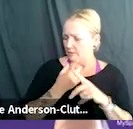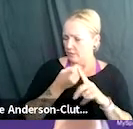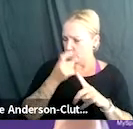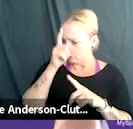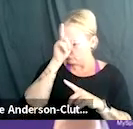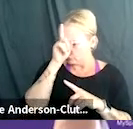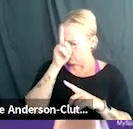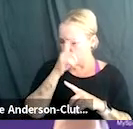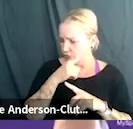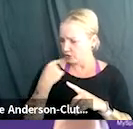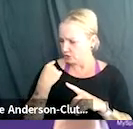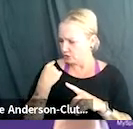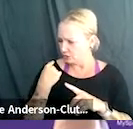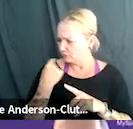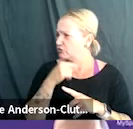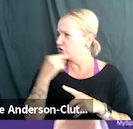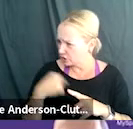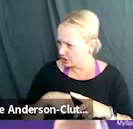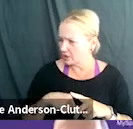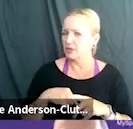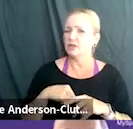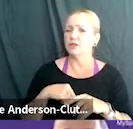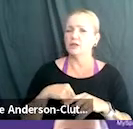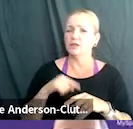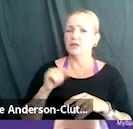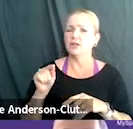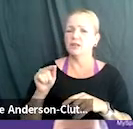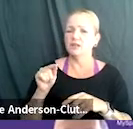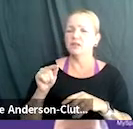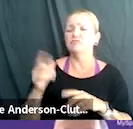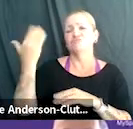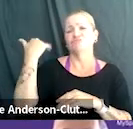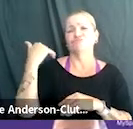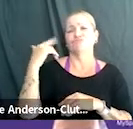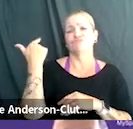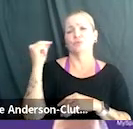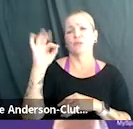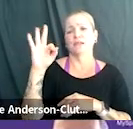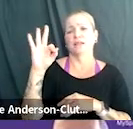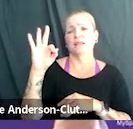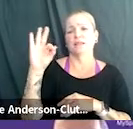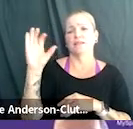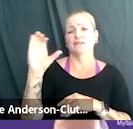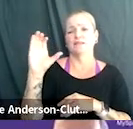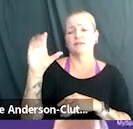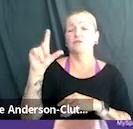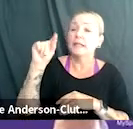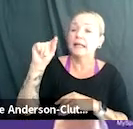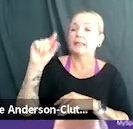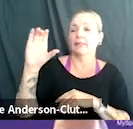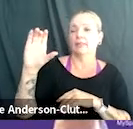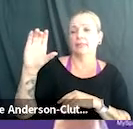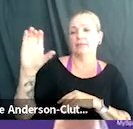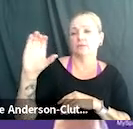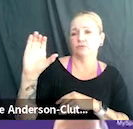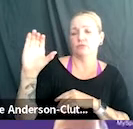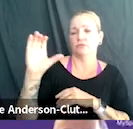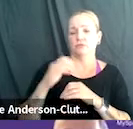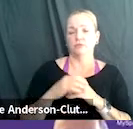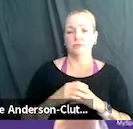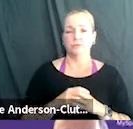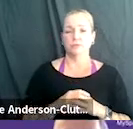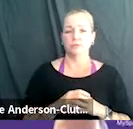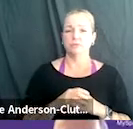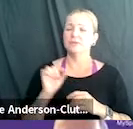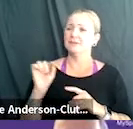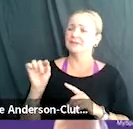unfortunately, who had written sort of earlier in the 20th century. But all three people had talked about ritualistic behavior and repetitive behavior as being